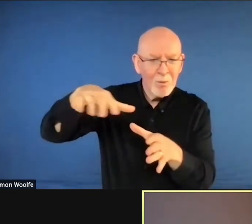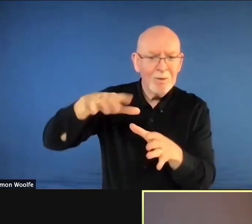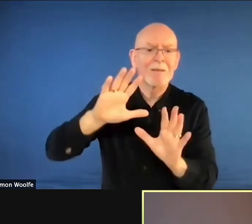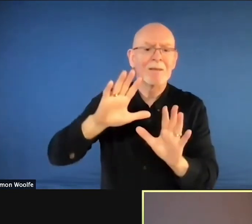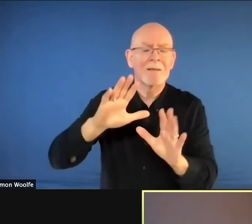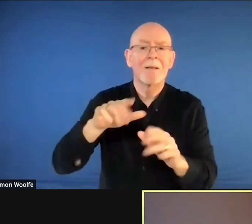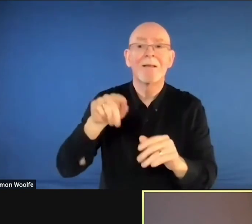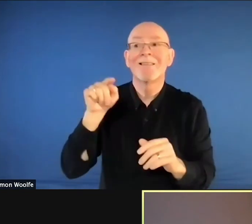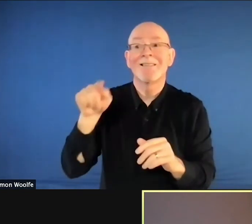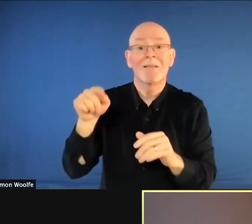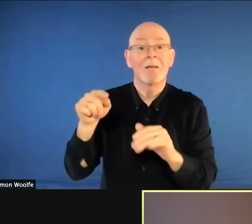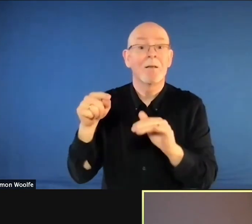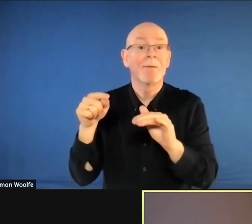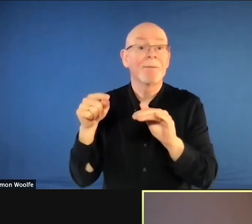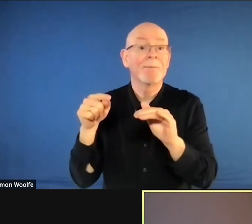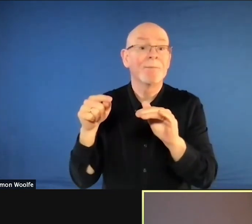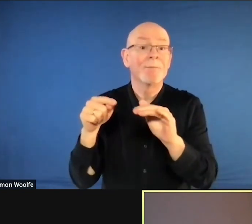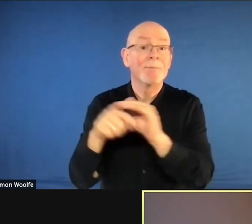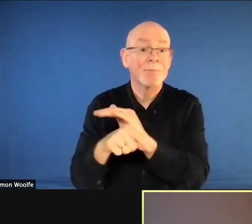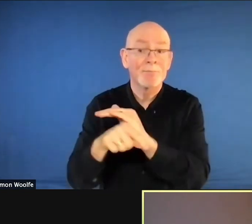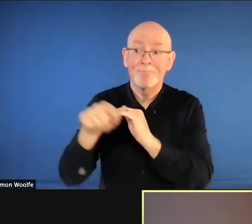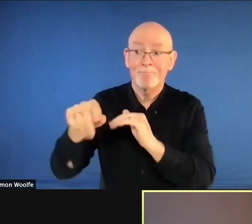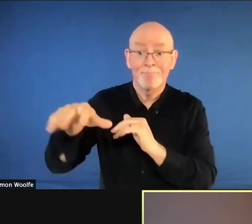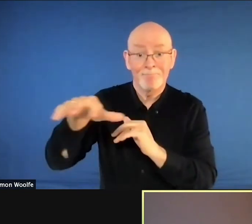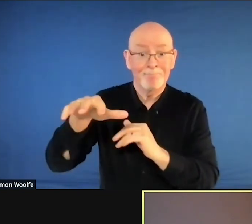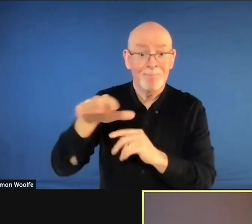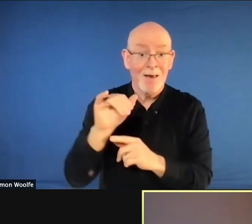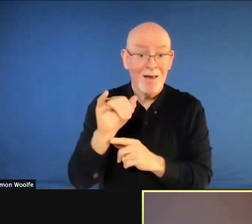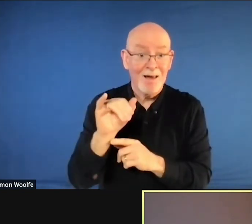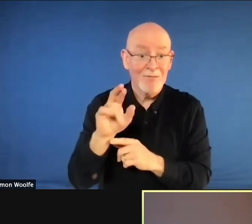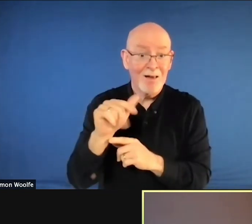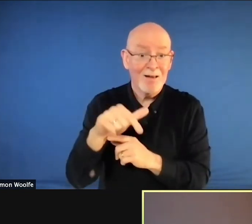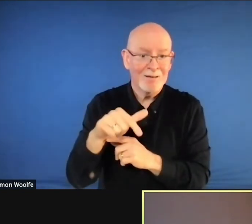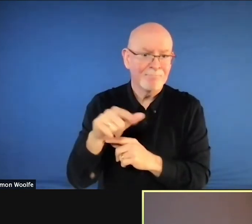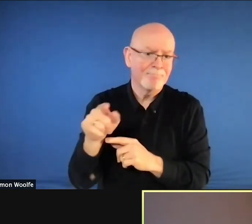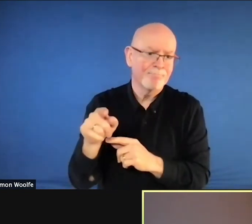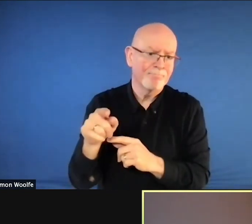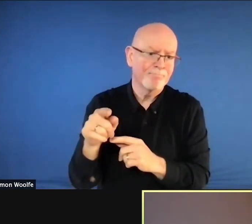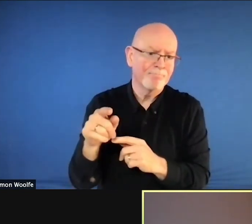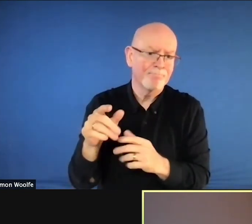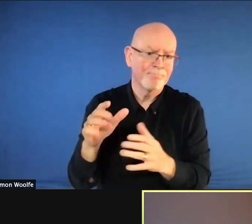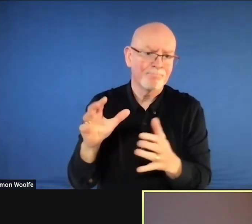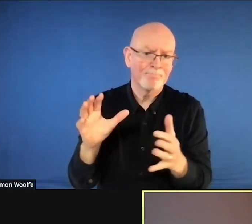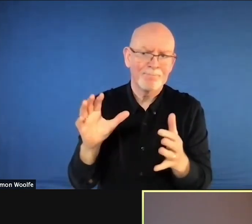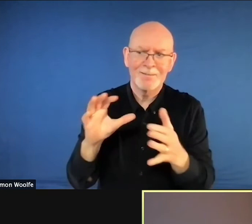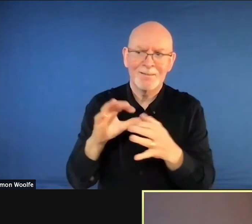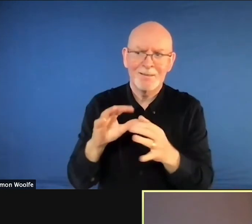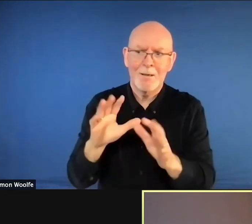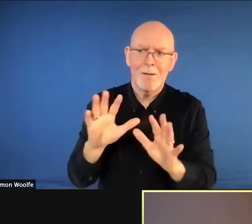was and remains quite sensitive, given the